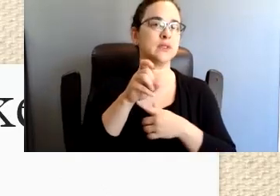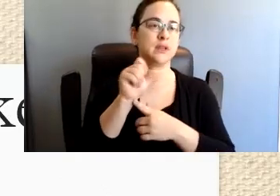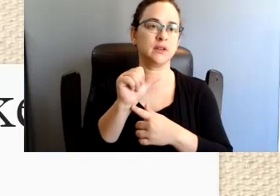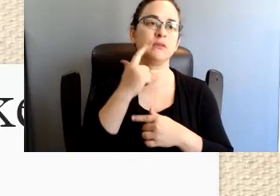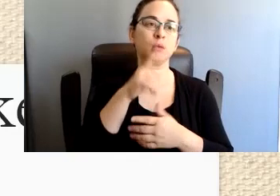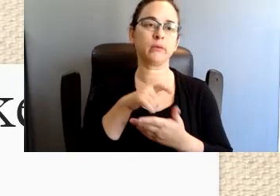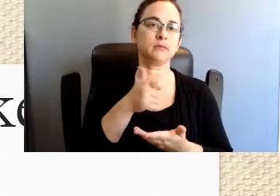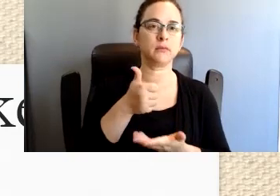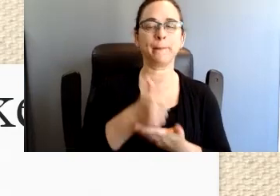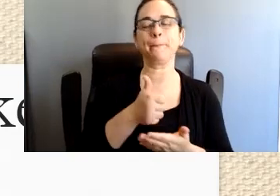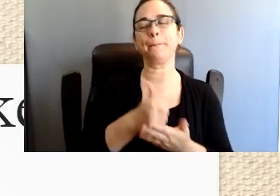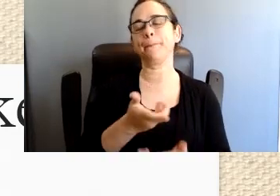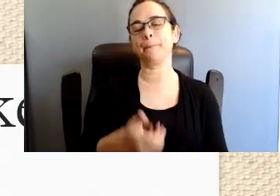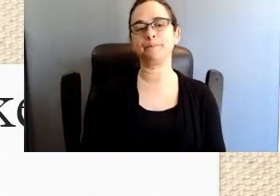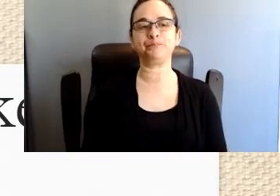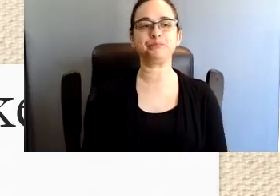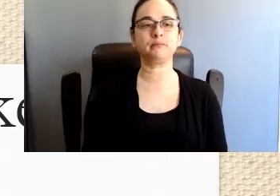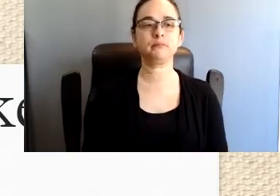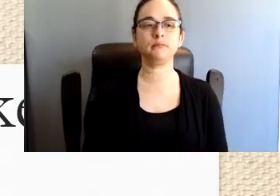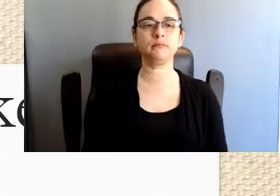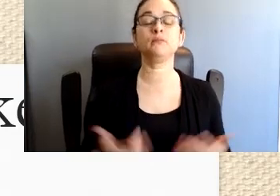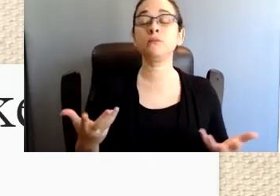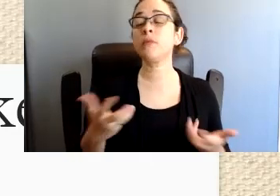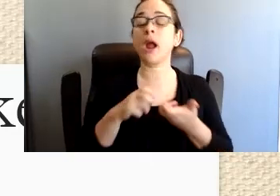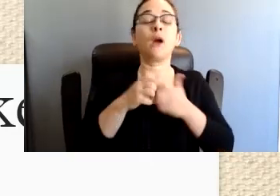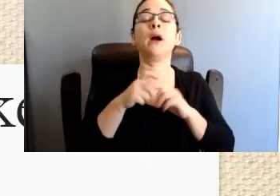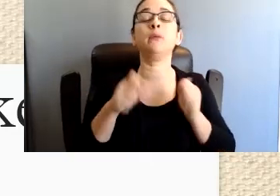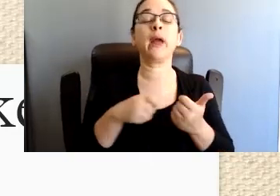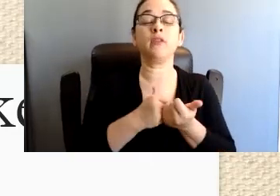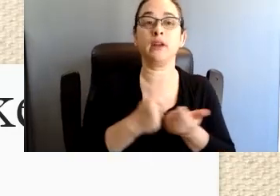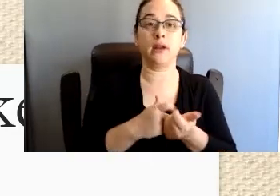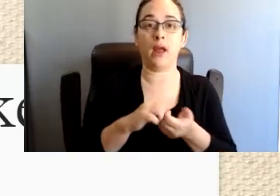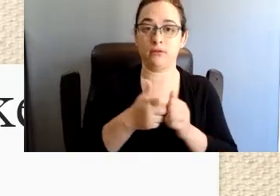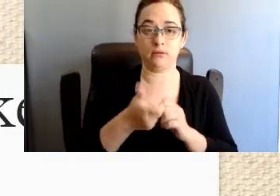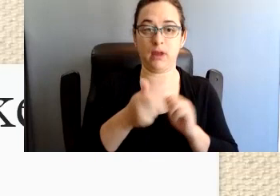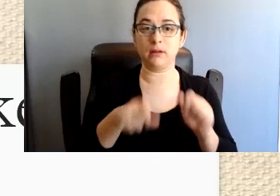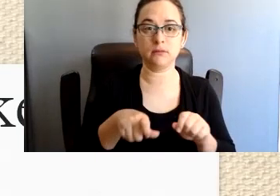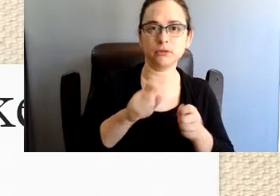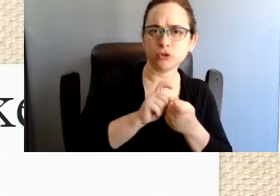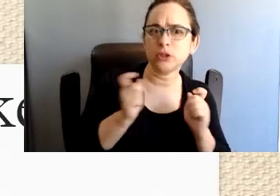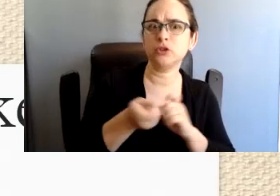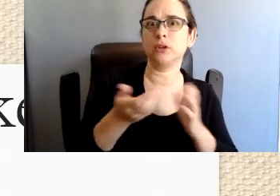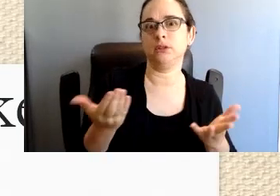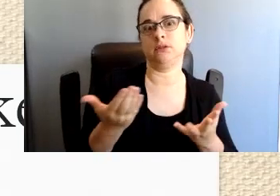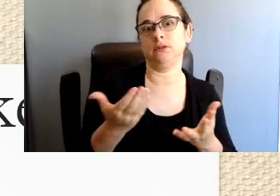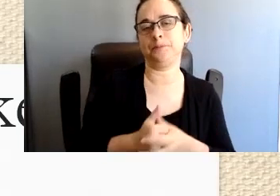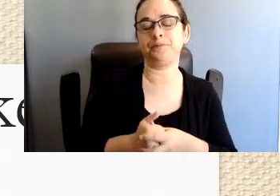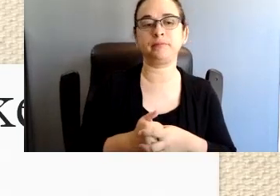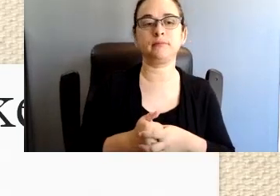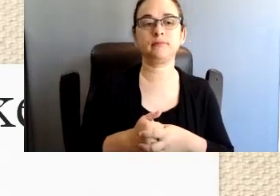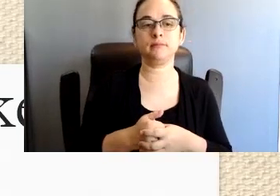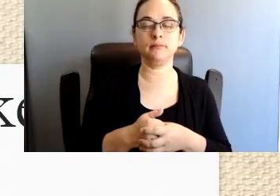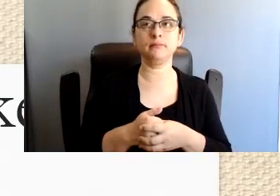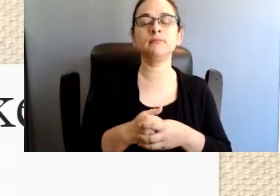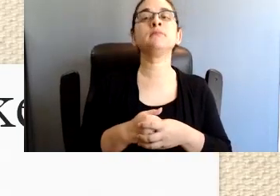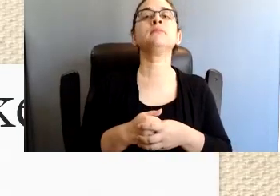So, how do you advocate for dreamers? Okay, how to make a difference? Okay, like I tell you, look for policies in